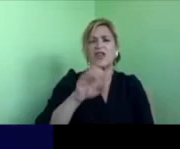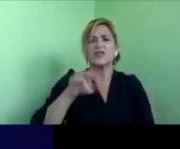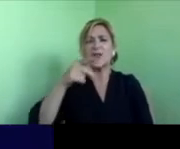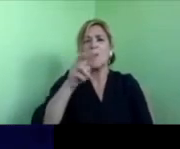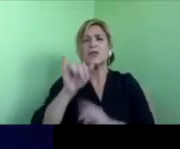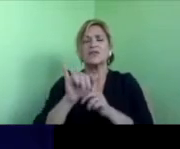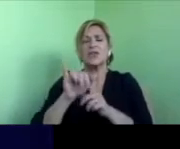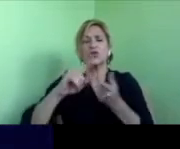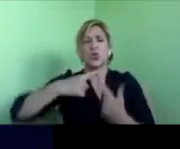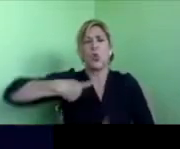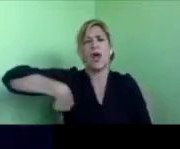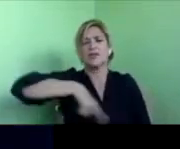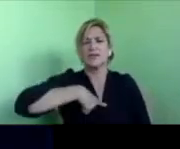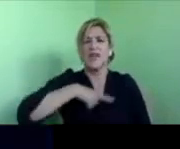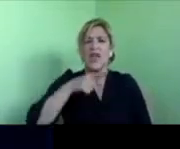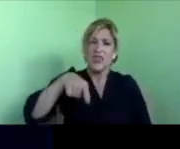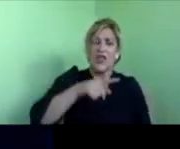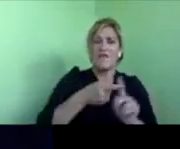We want to dance with them.